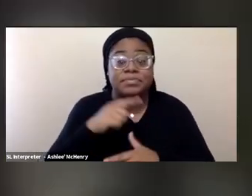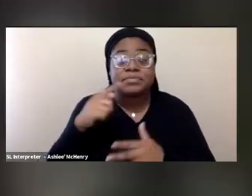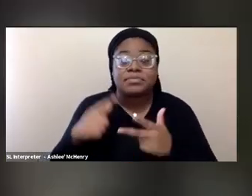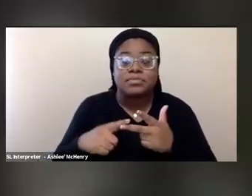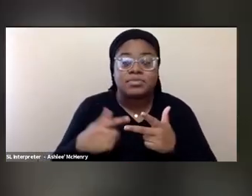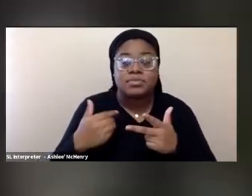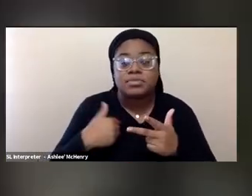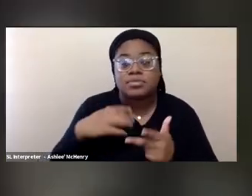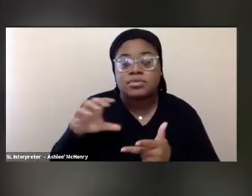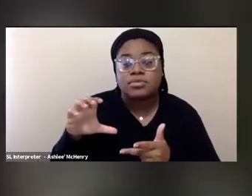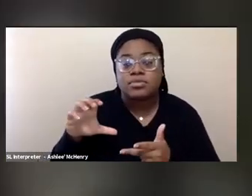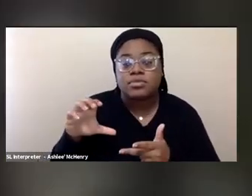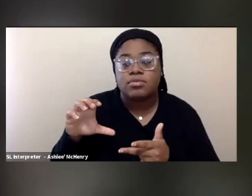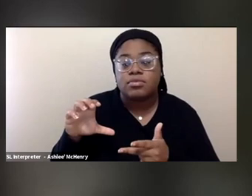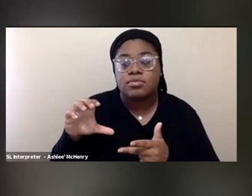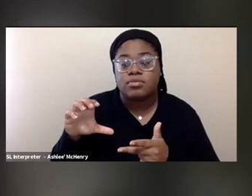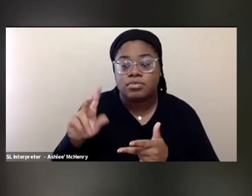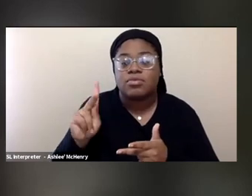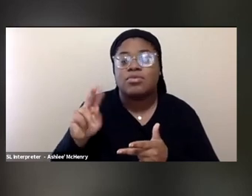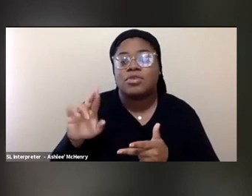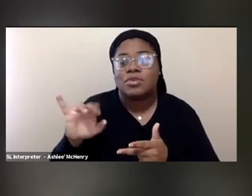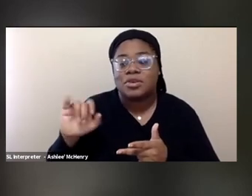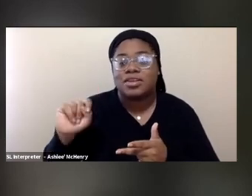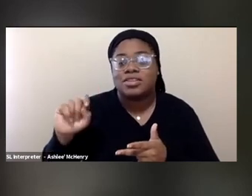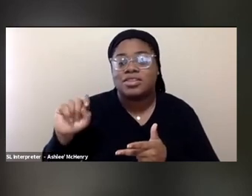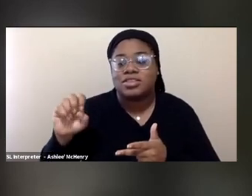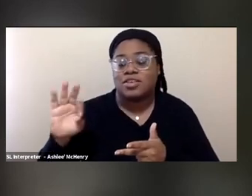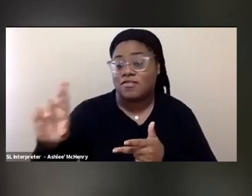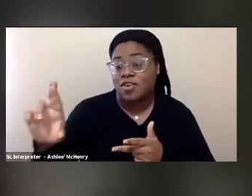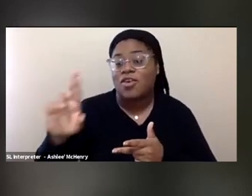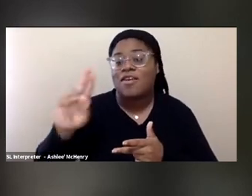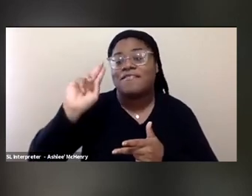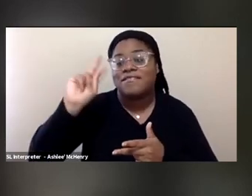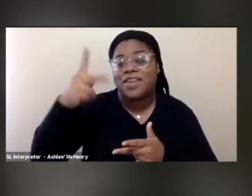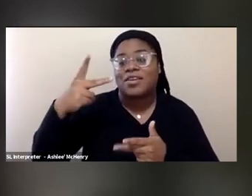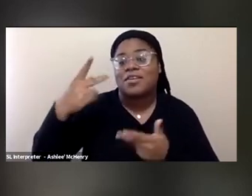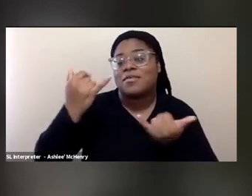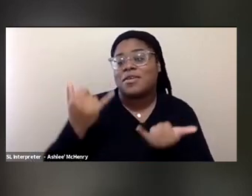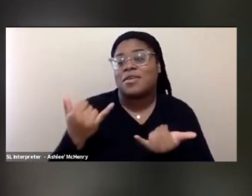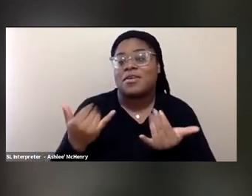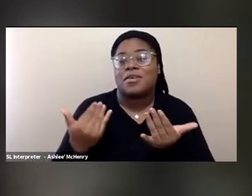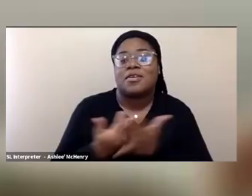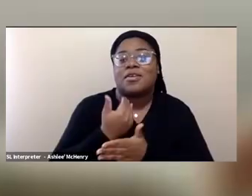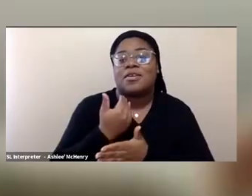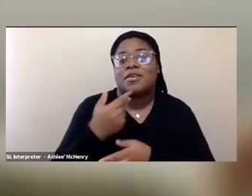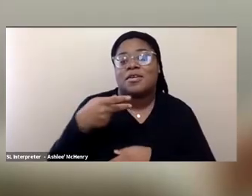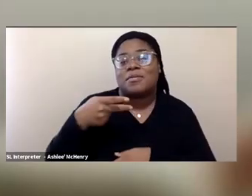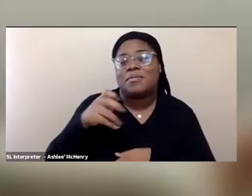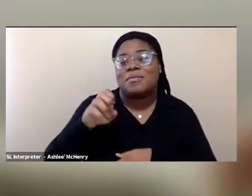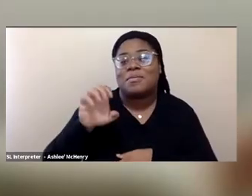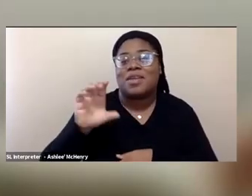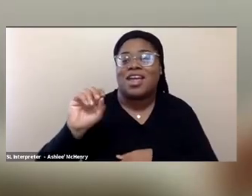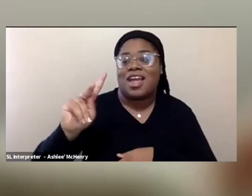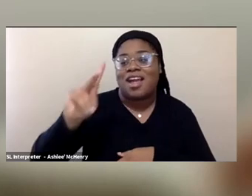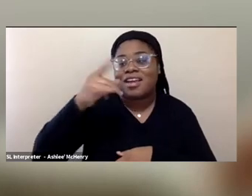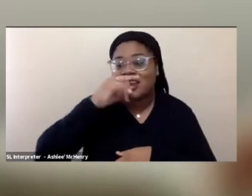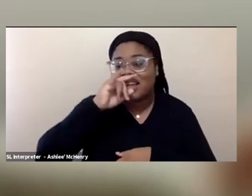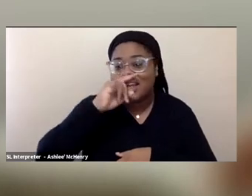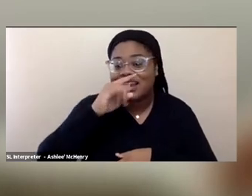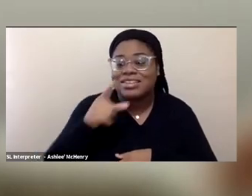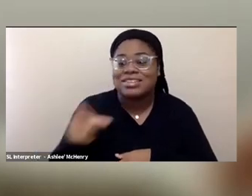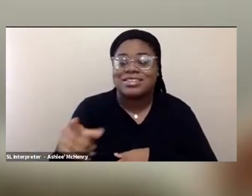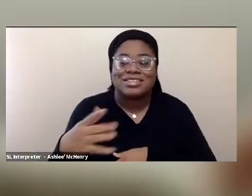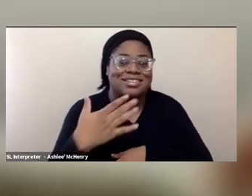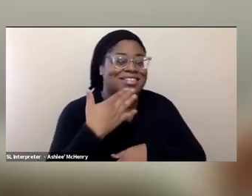Christopher Updike, who is the VP of Development at the newly minted Peacock Kids. Thank